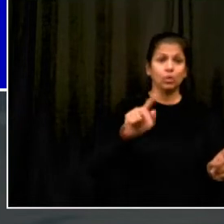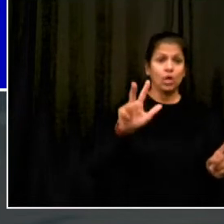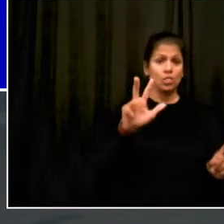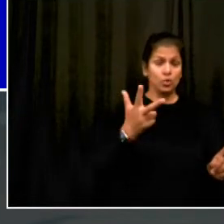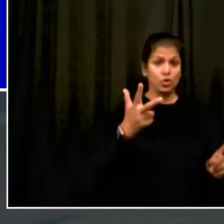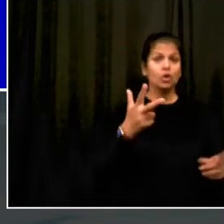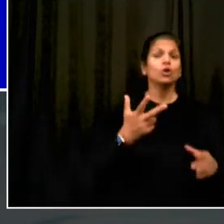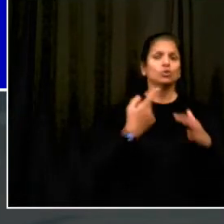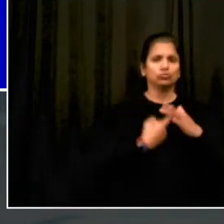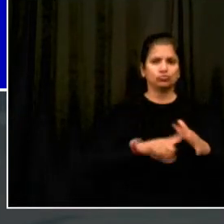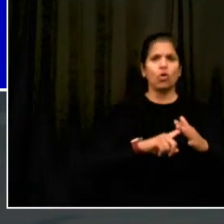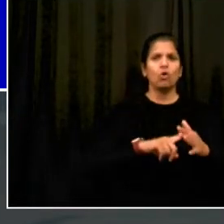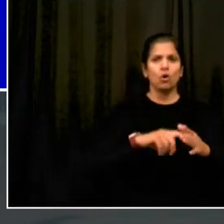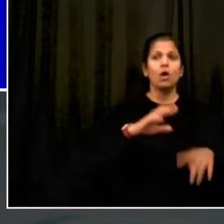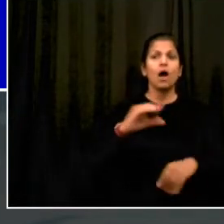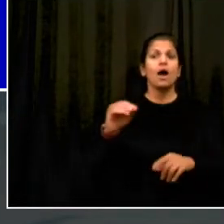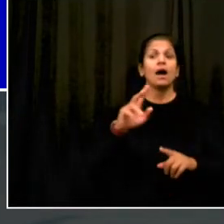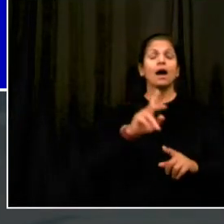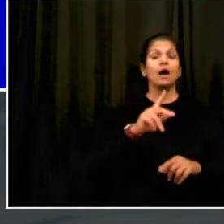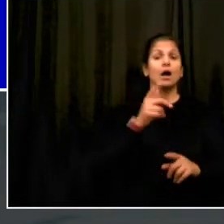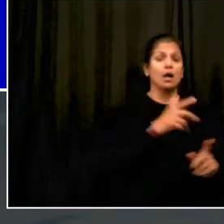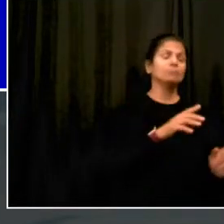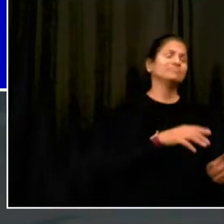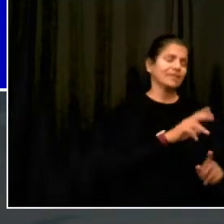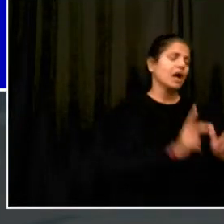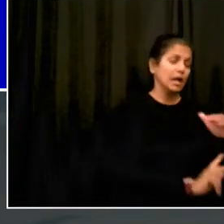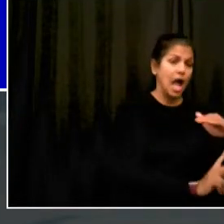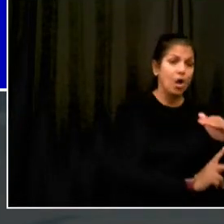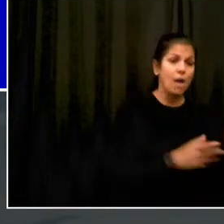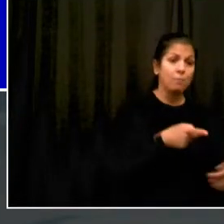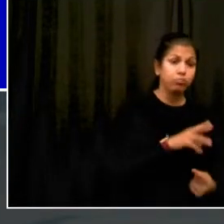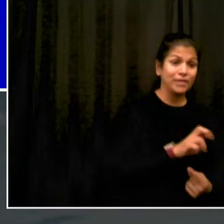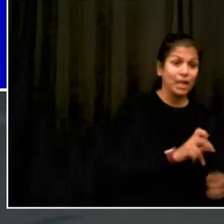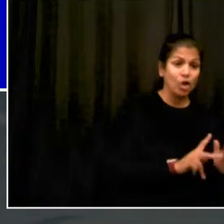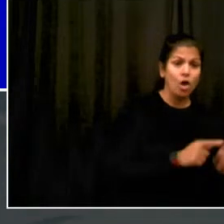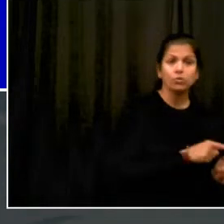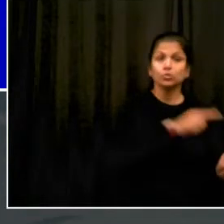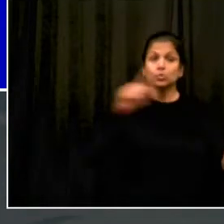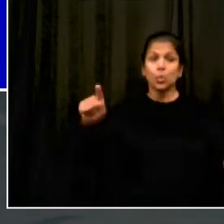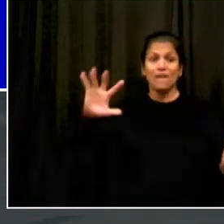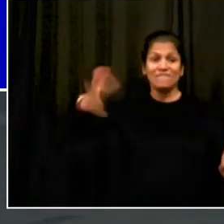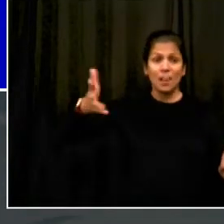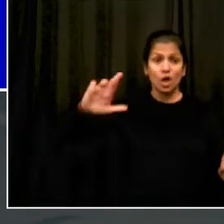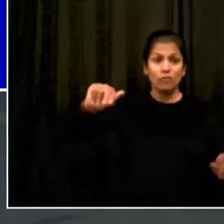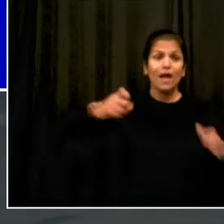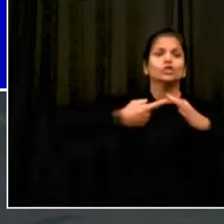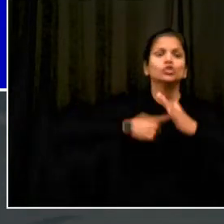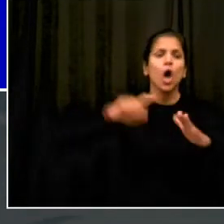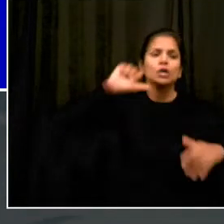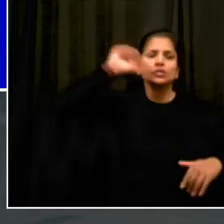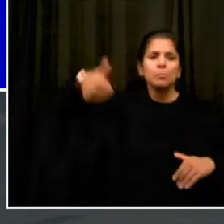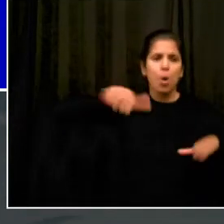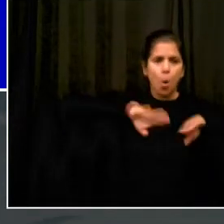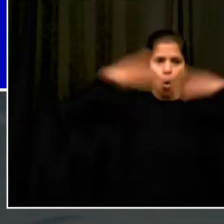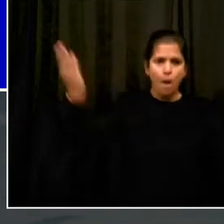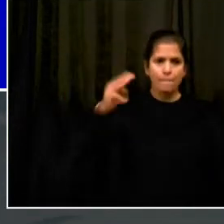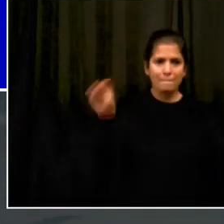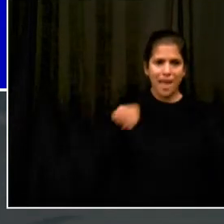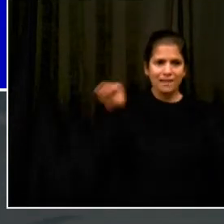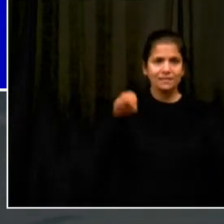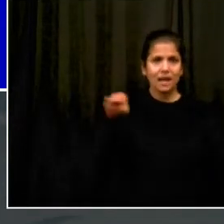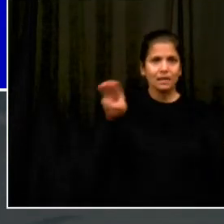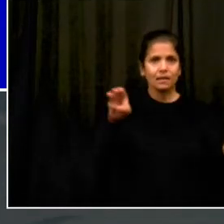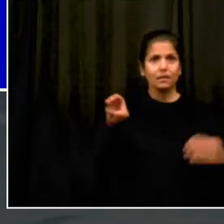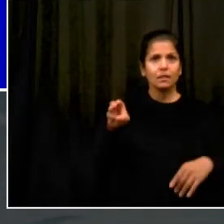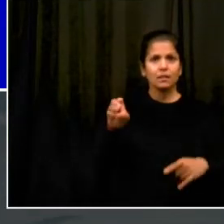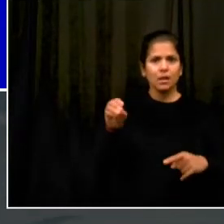Thursday, December 10th, our District 75 special education programs. So New York City Public Schools will be reopening in